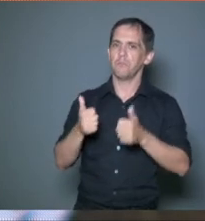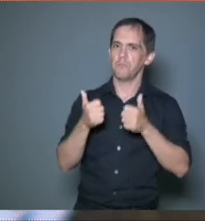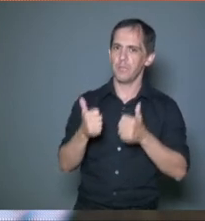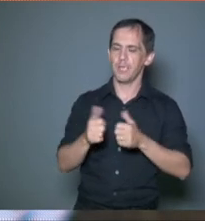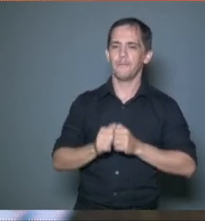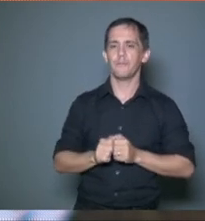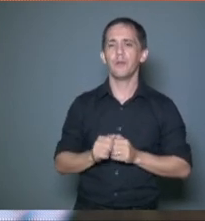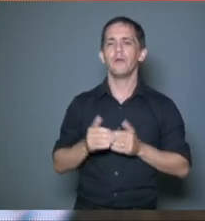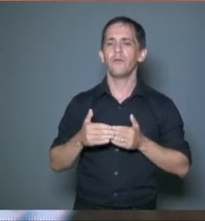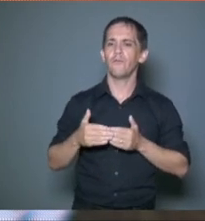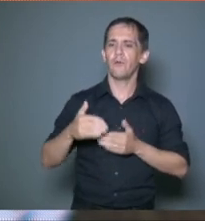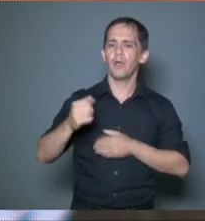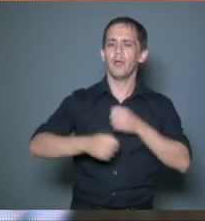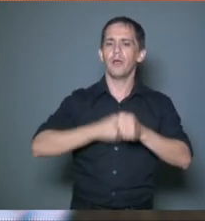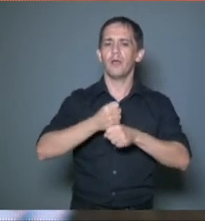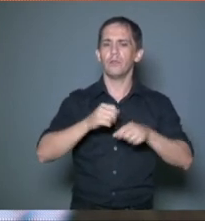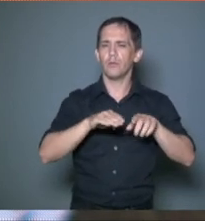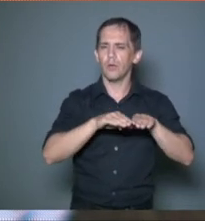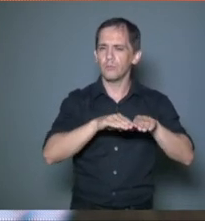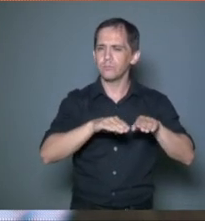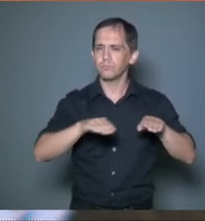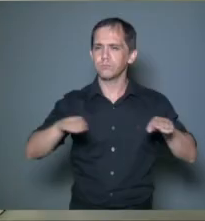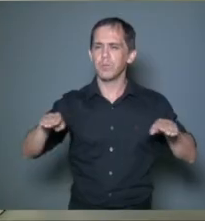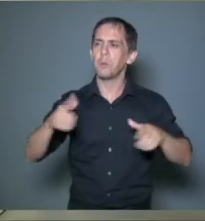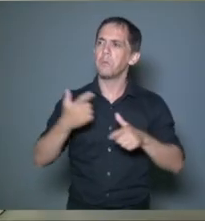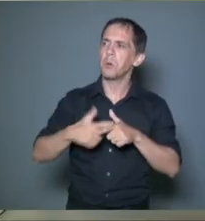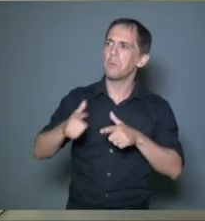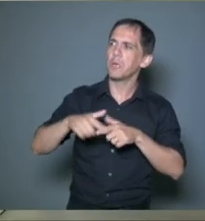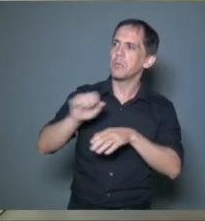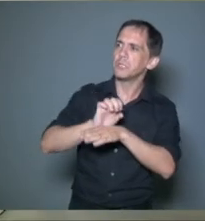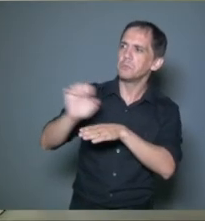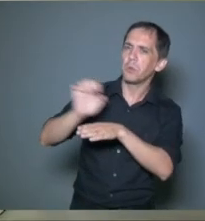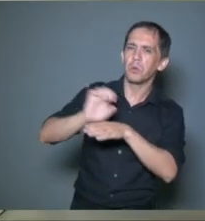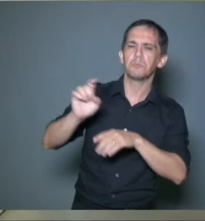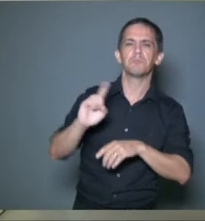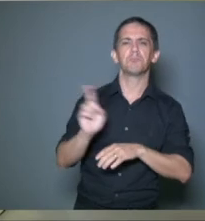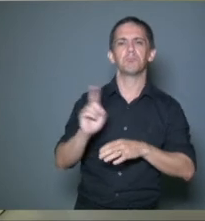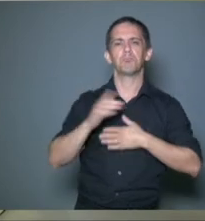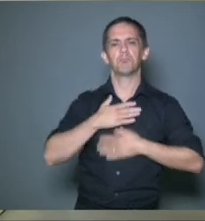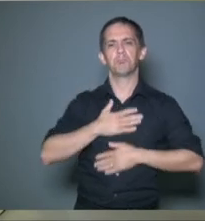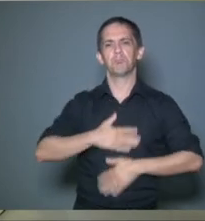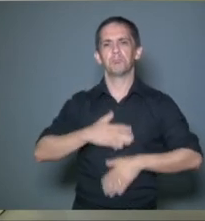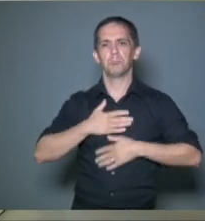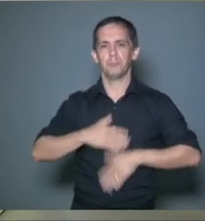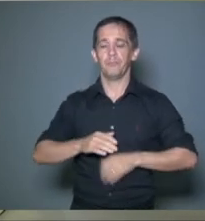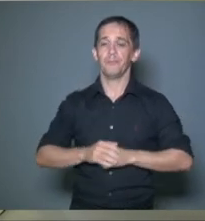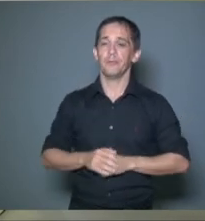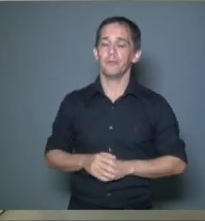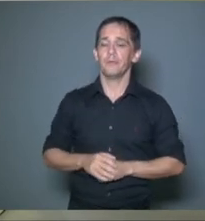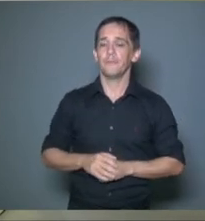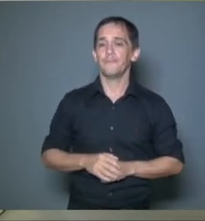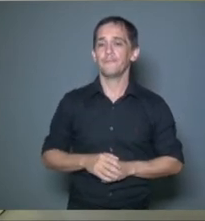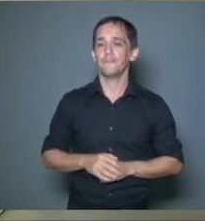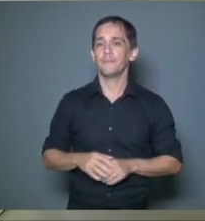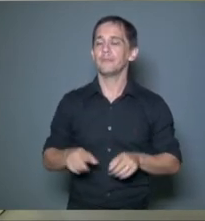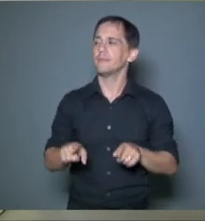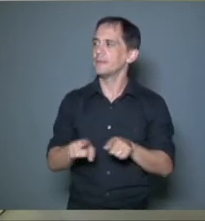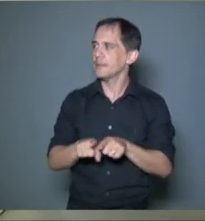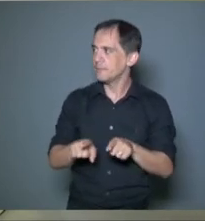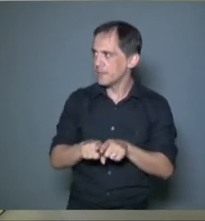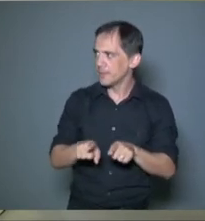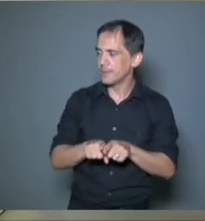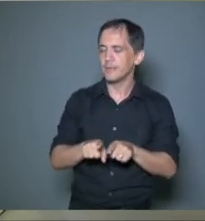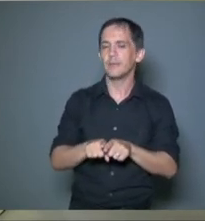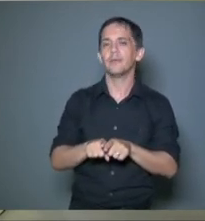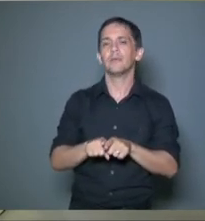over 2022, logistics will normalize and we won't have problems exporting our cotton. We